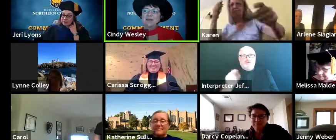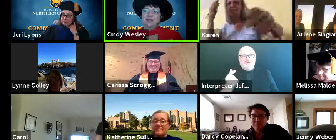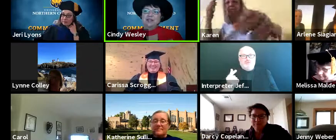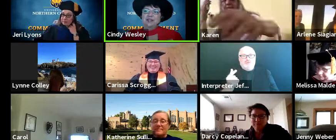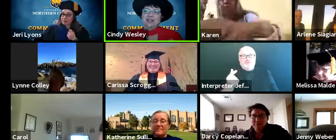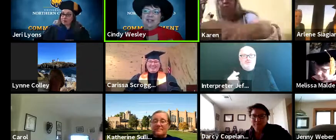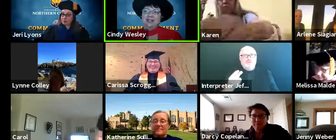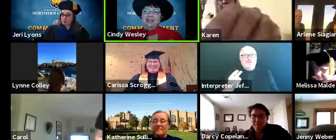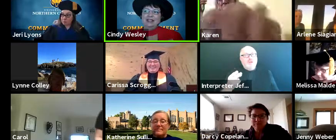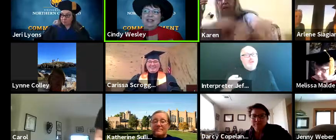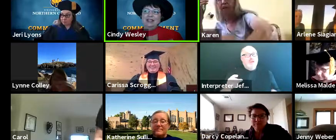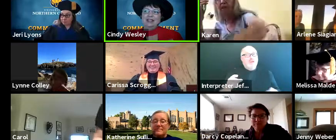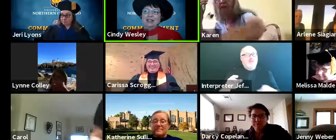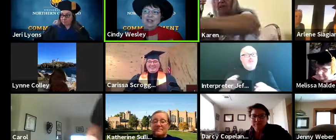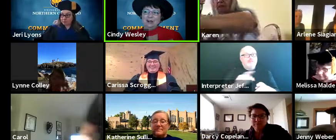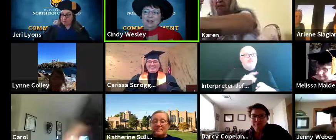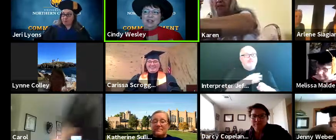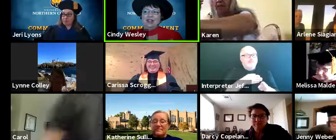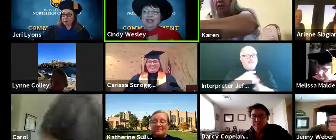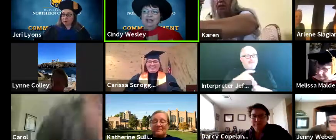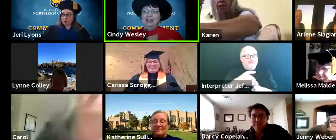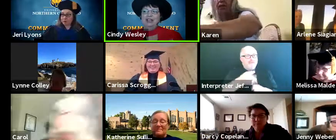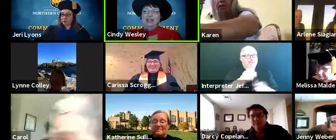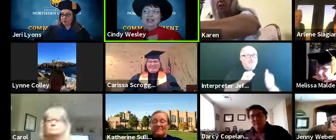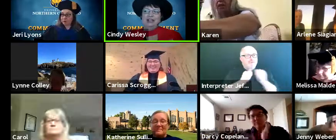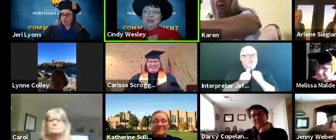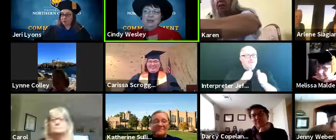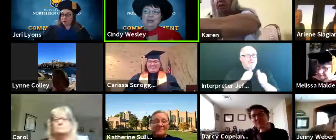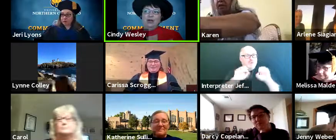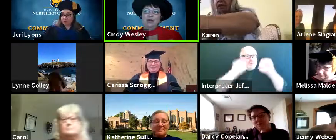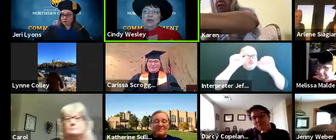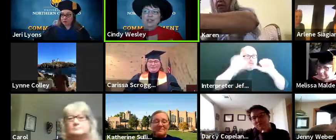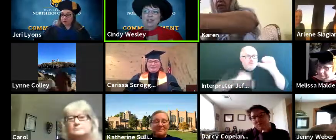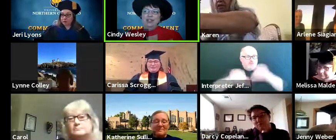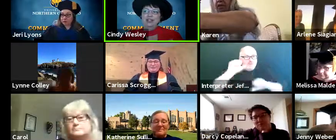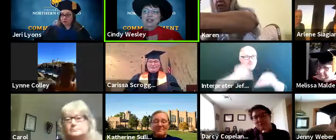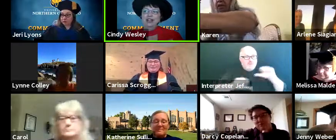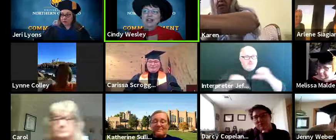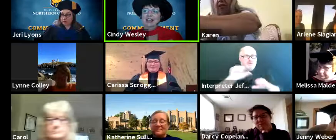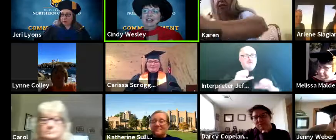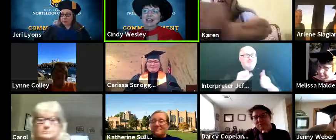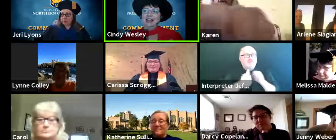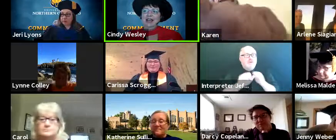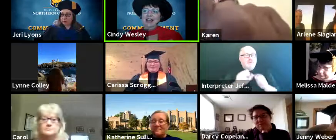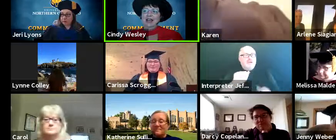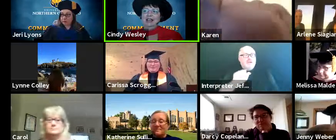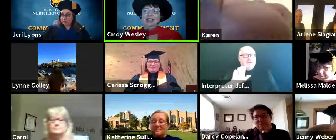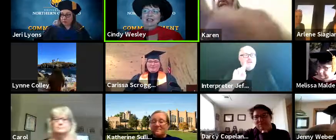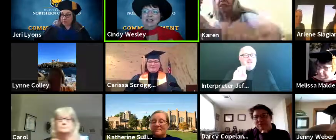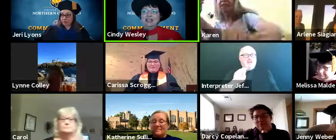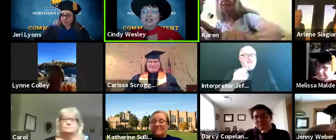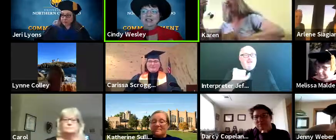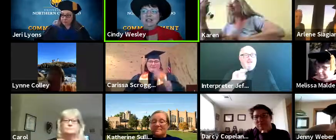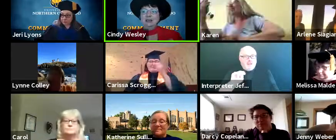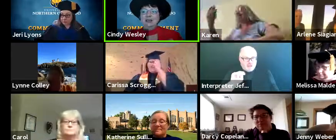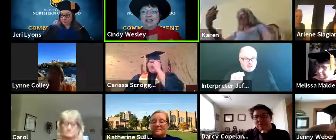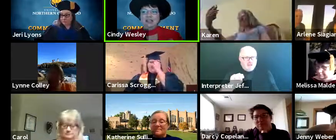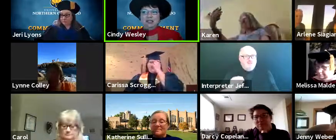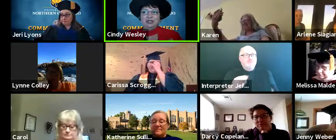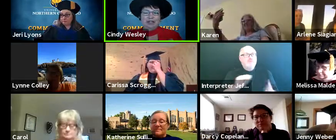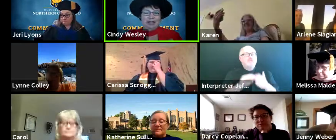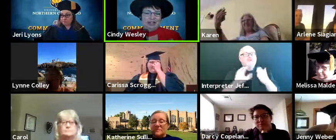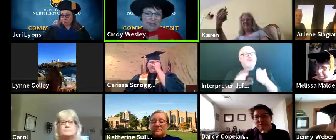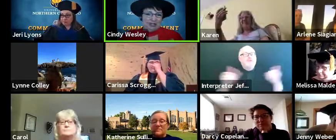Hoyun's major is Sport and Exercise Science, Sport Administration. And this student is